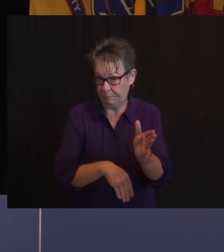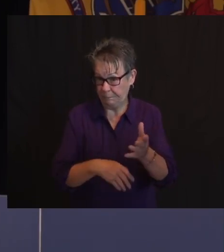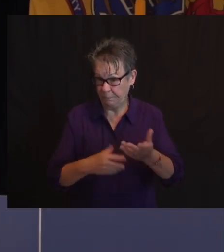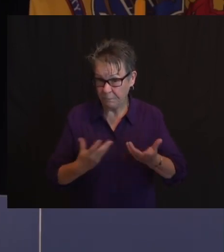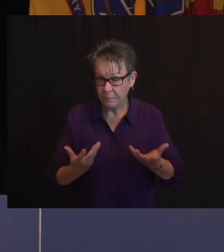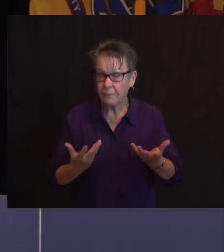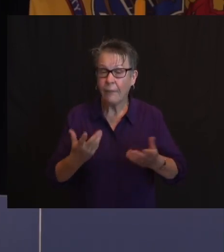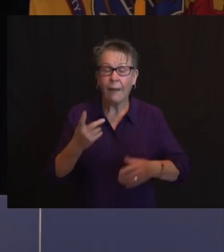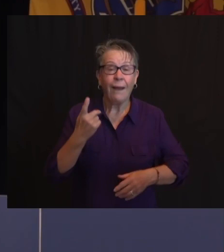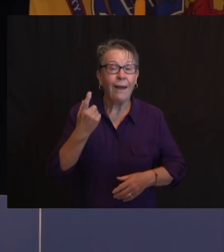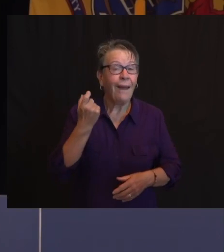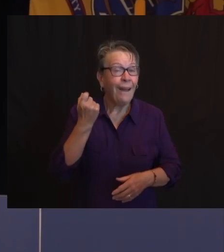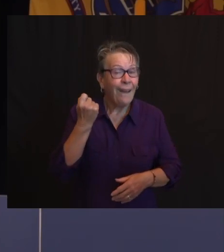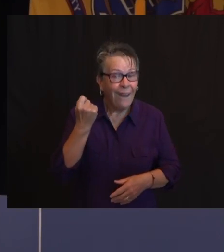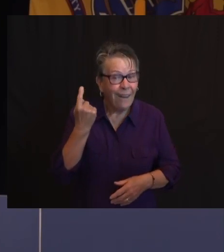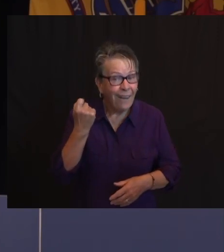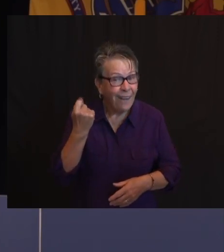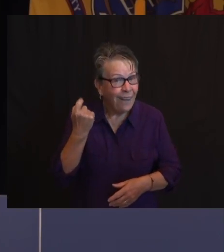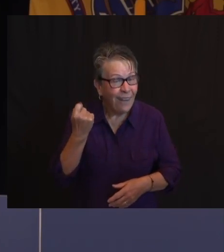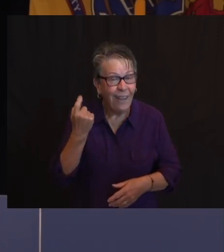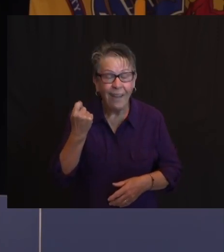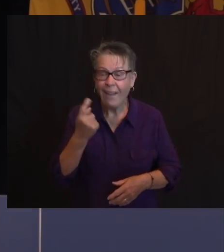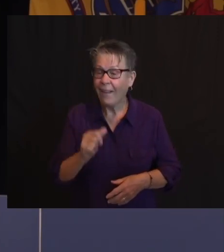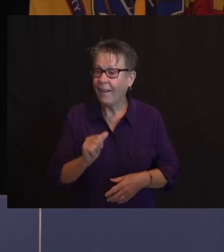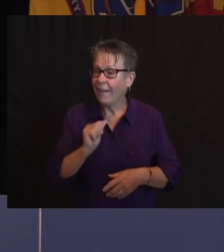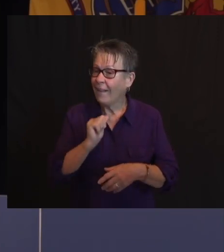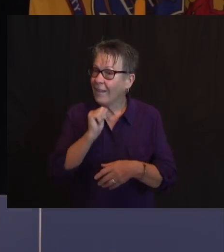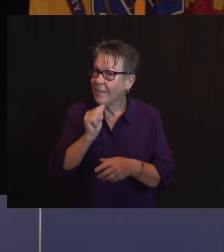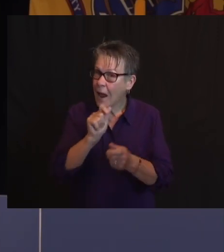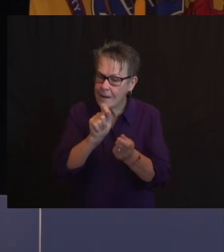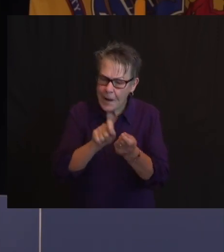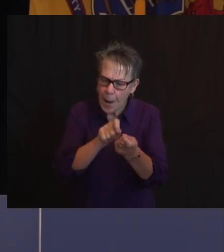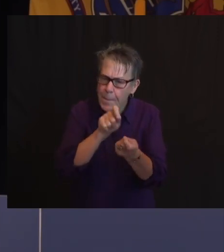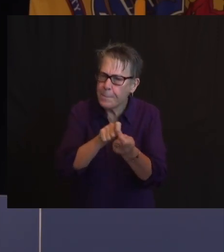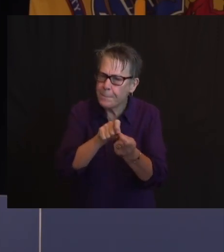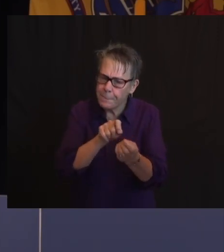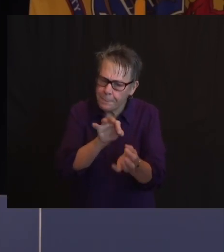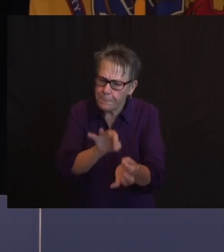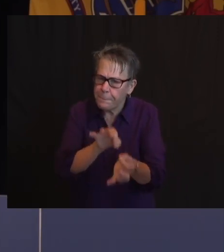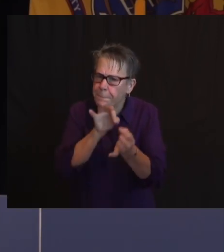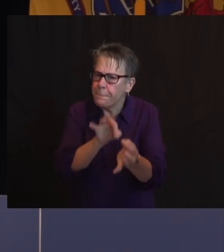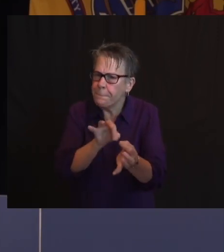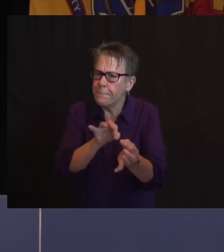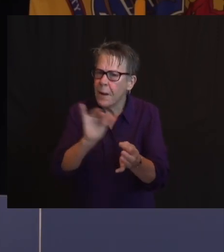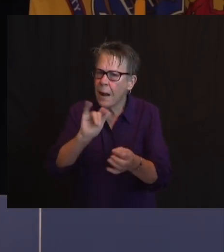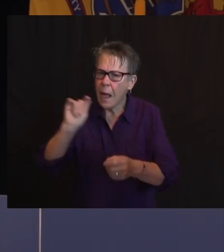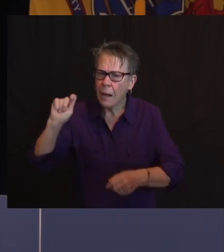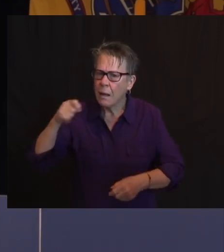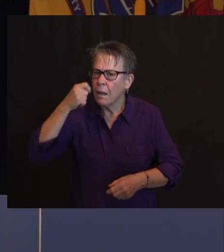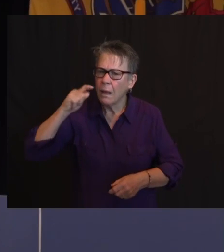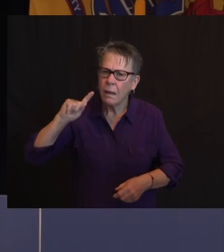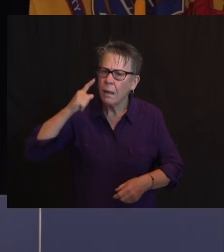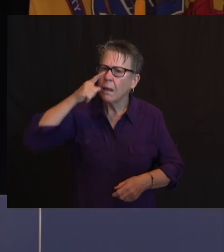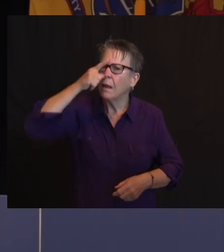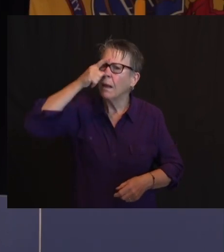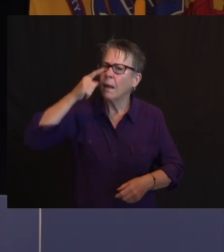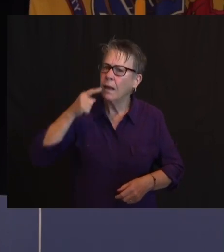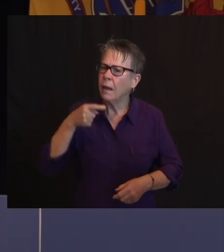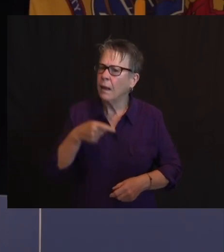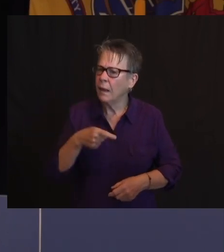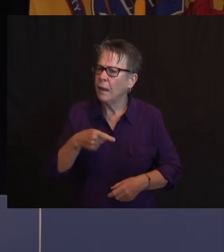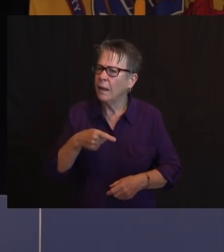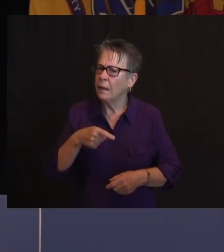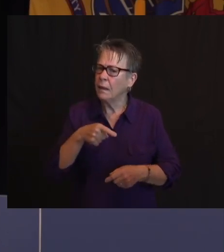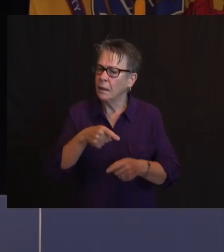copying machine and they don't keep on replicating that virus, they can't be as sensitive, meaning they can miss and will miss people that will turn positive